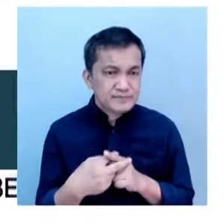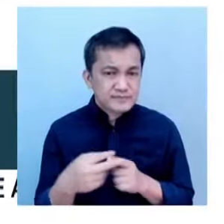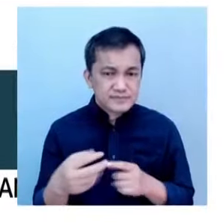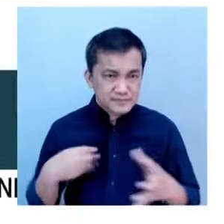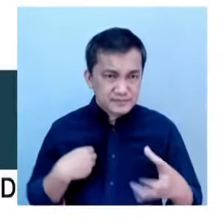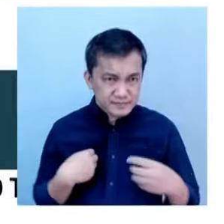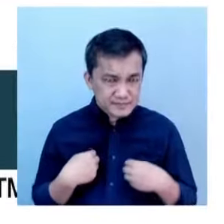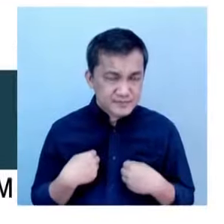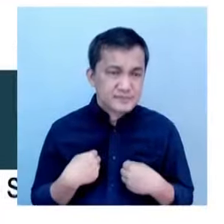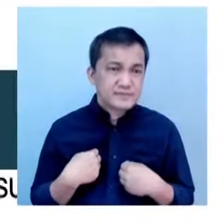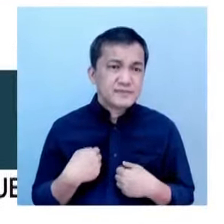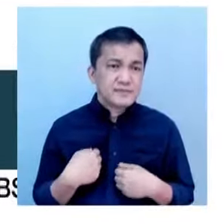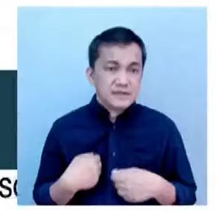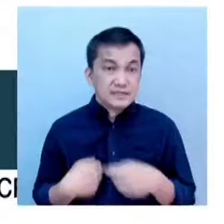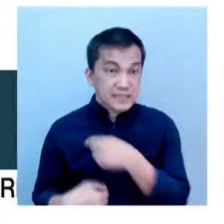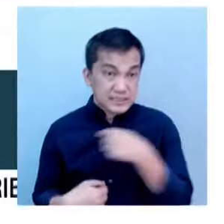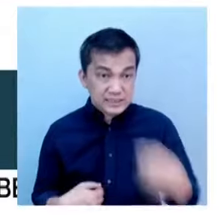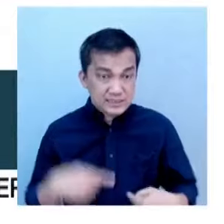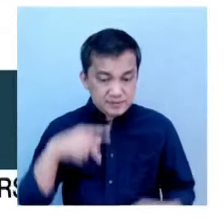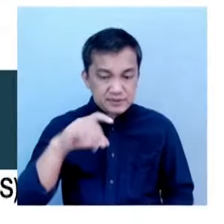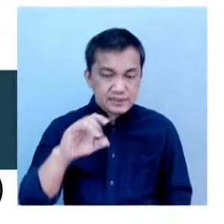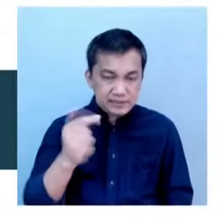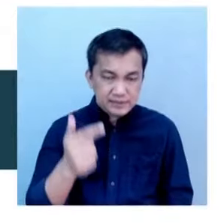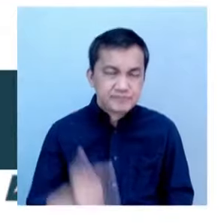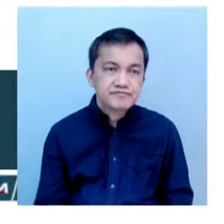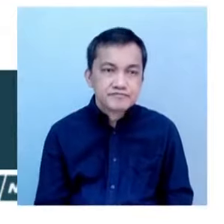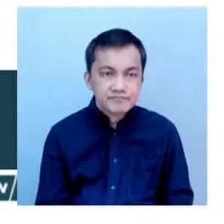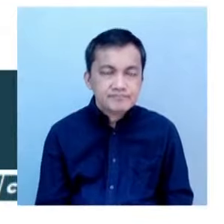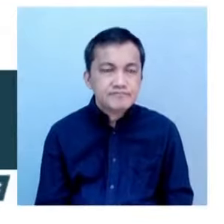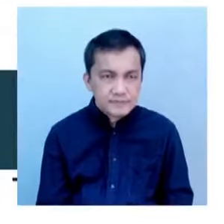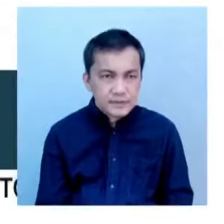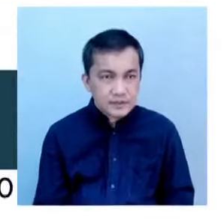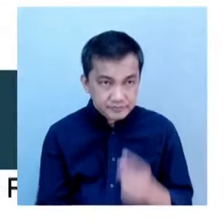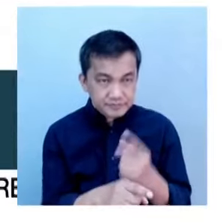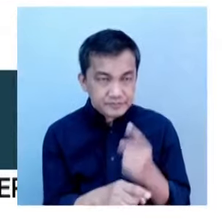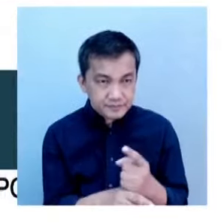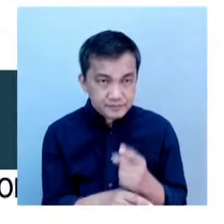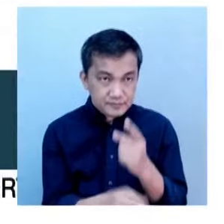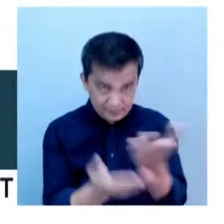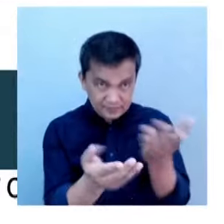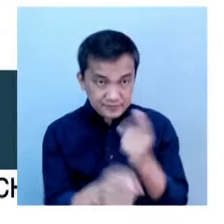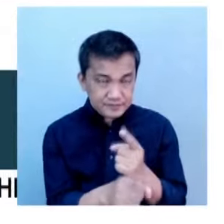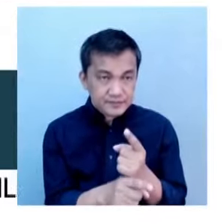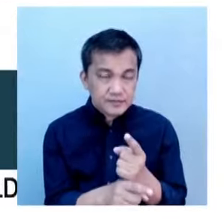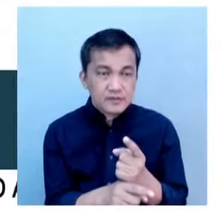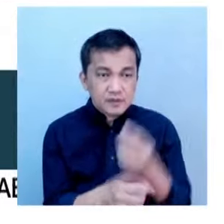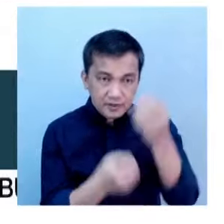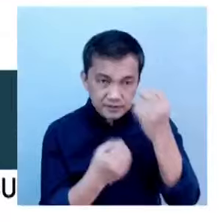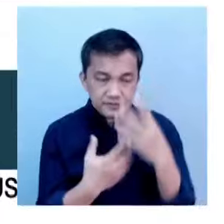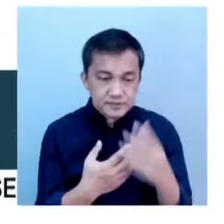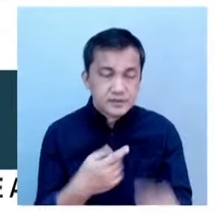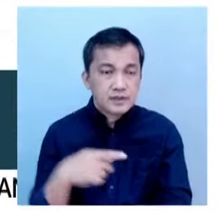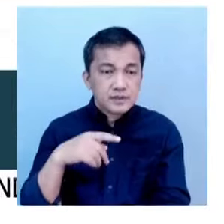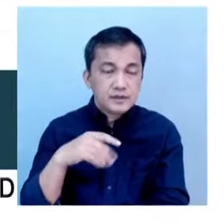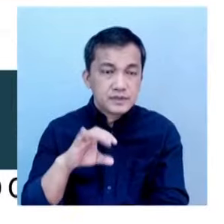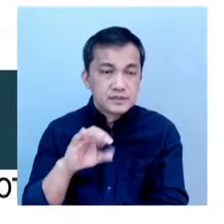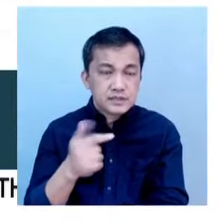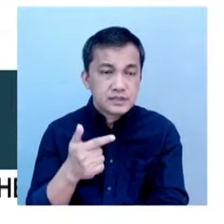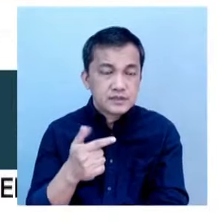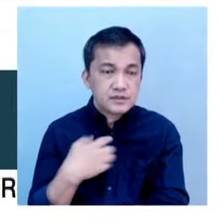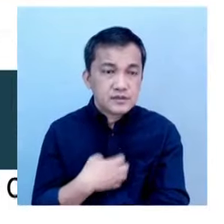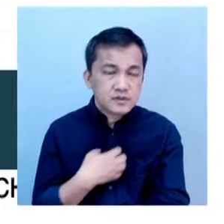No, yes, you're correct. We also received information that our Coast Guard are complaining